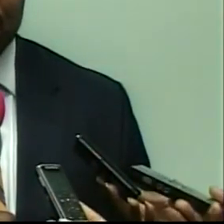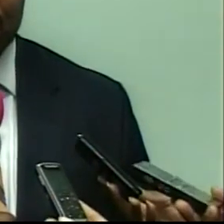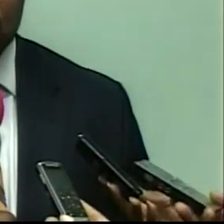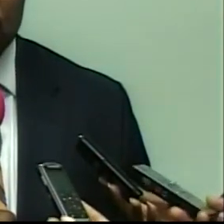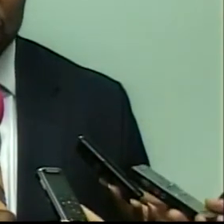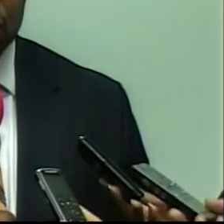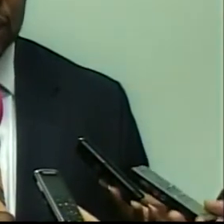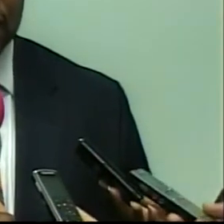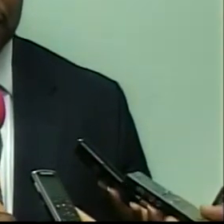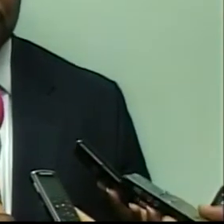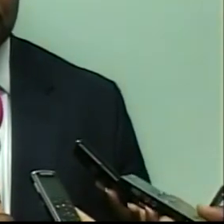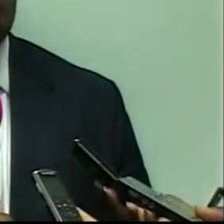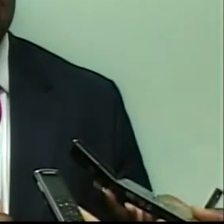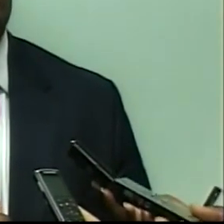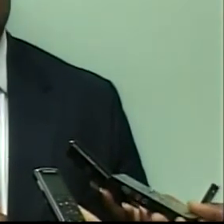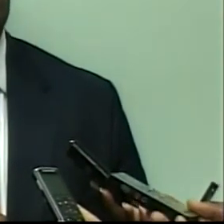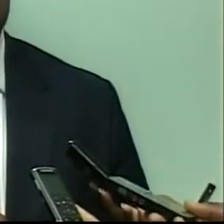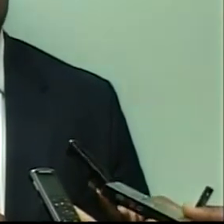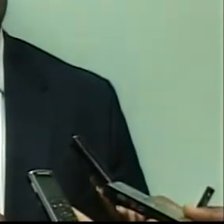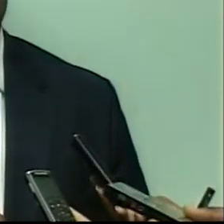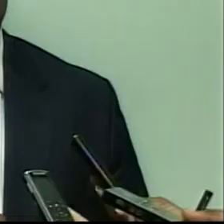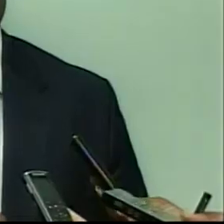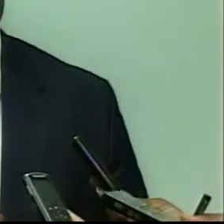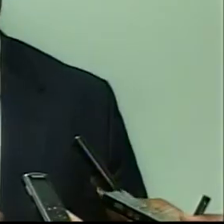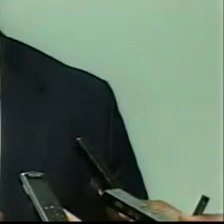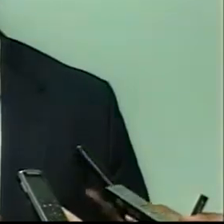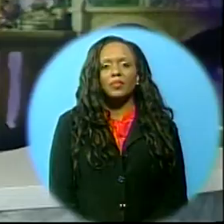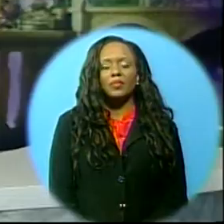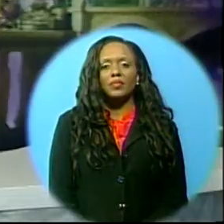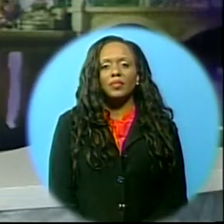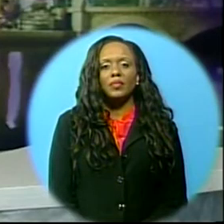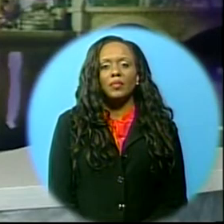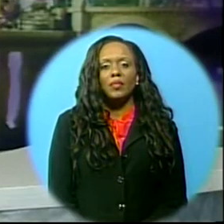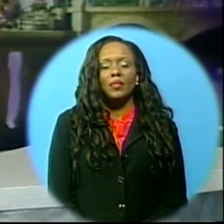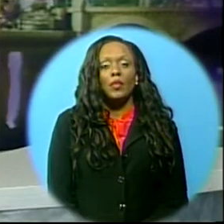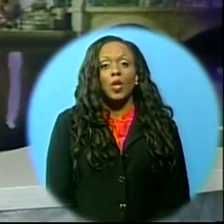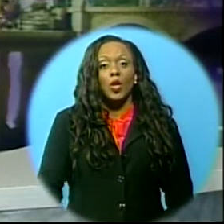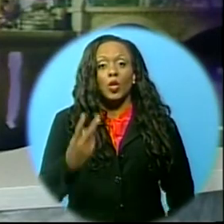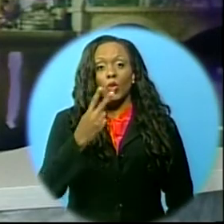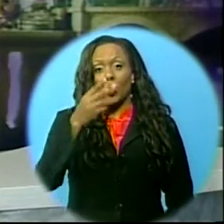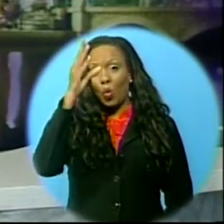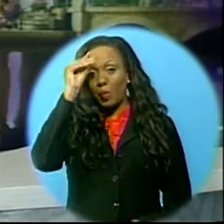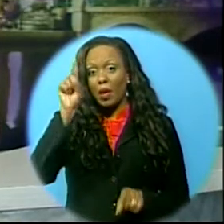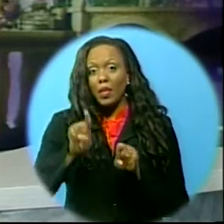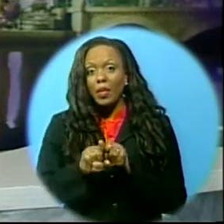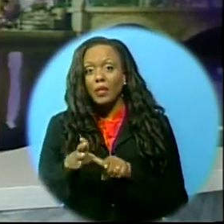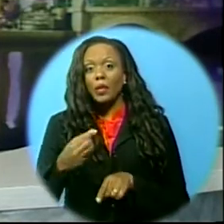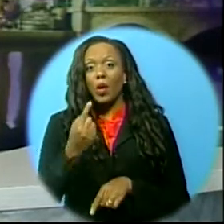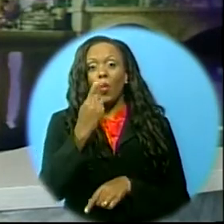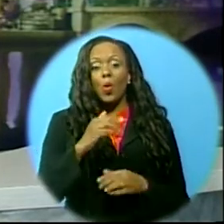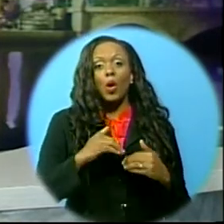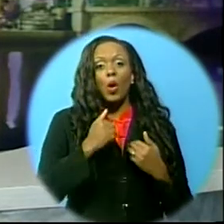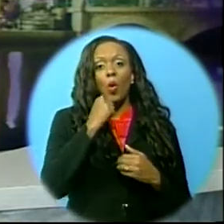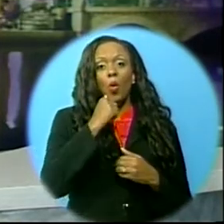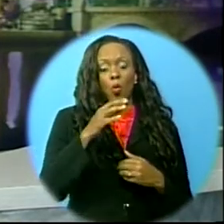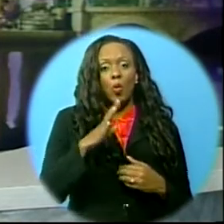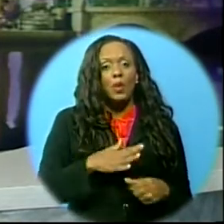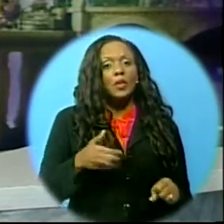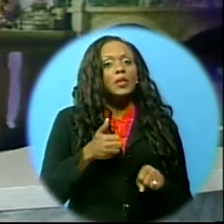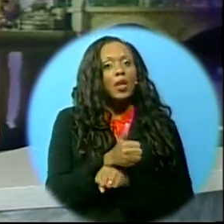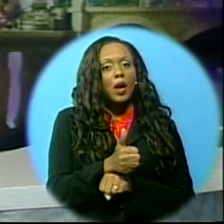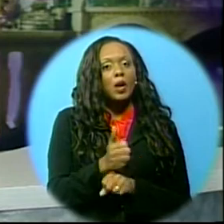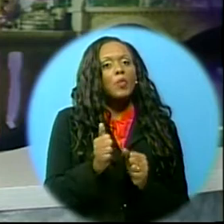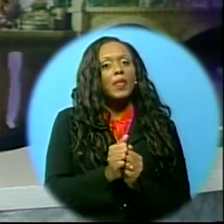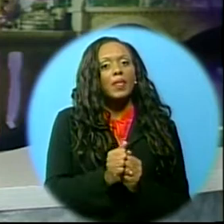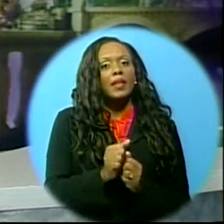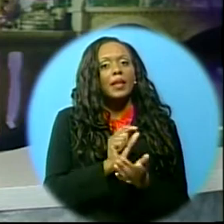itself to that level of expedition. Two brothers and a young woman charged in connection with last